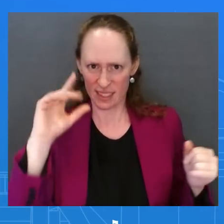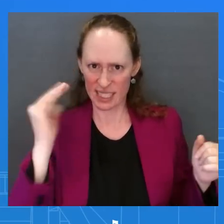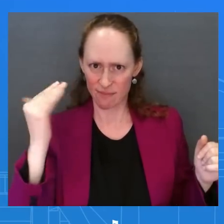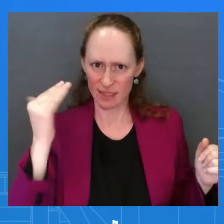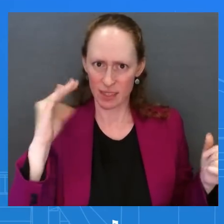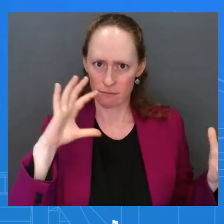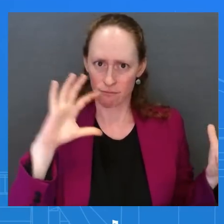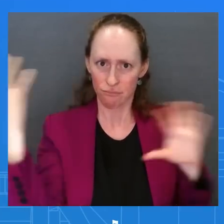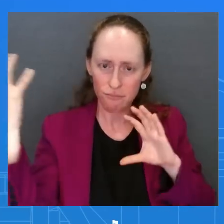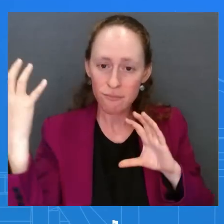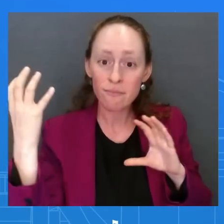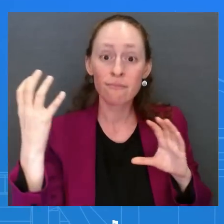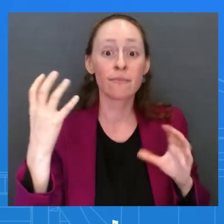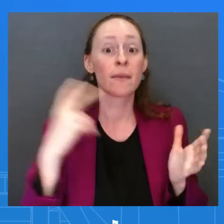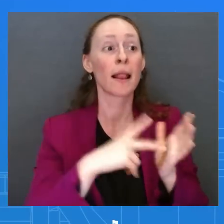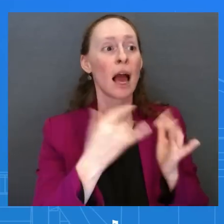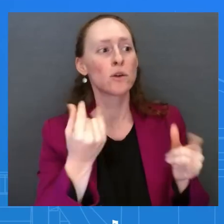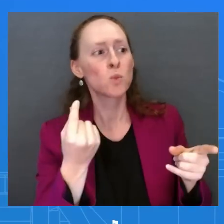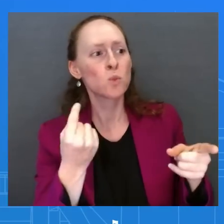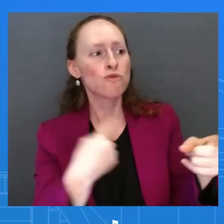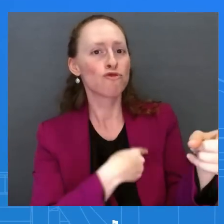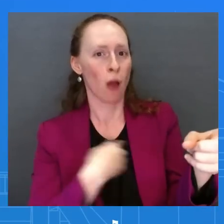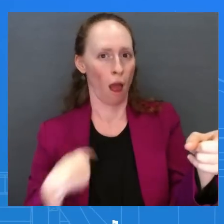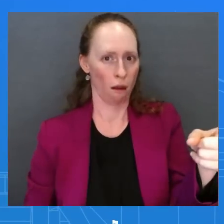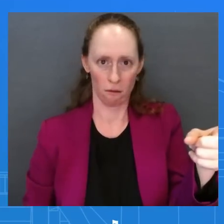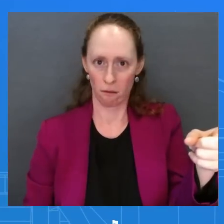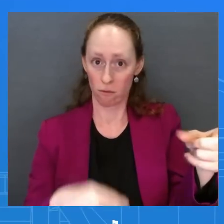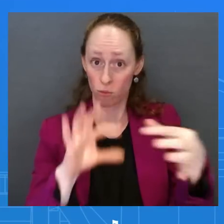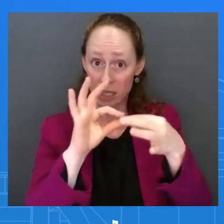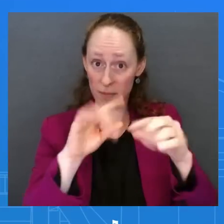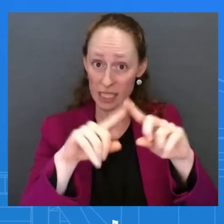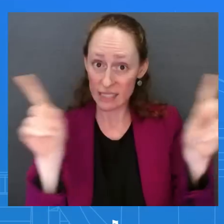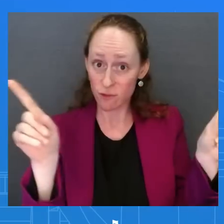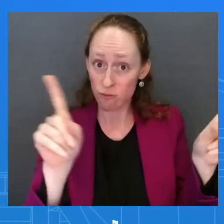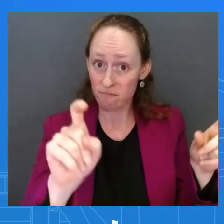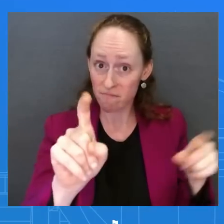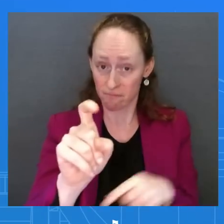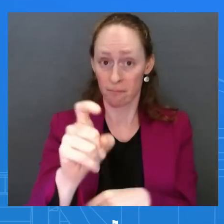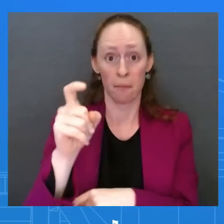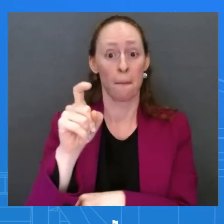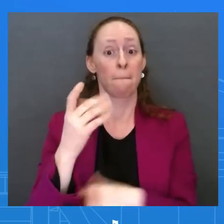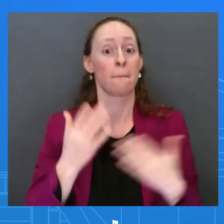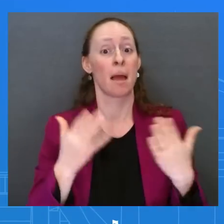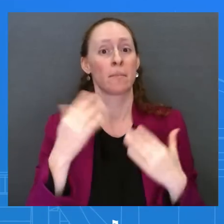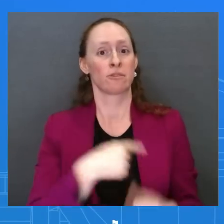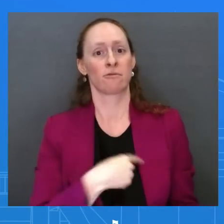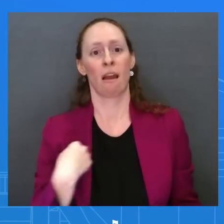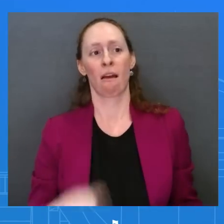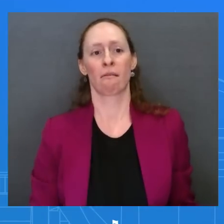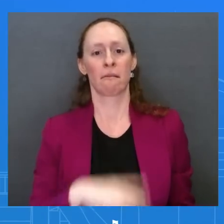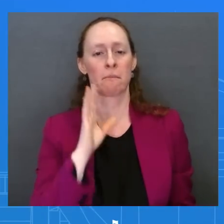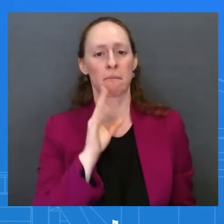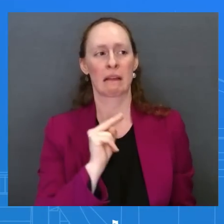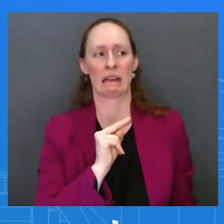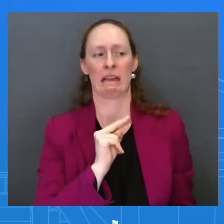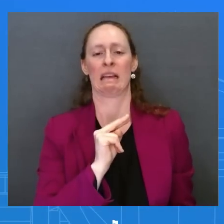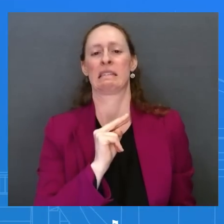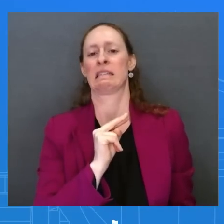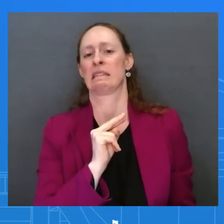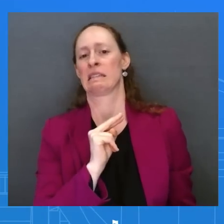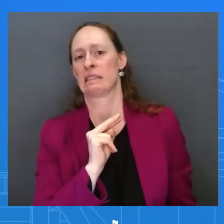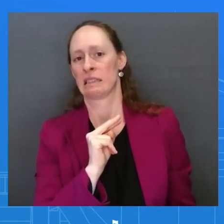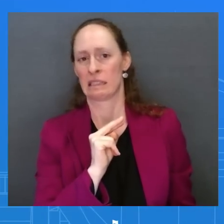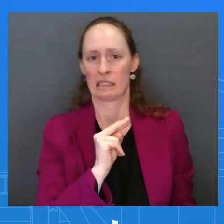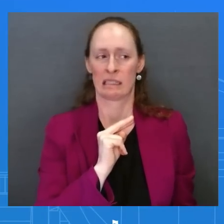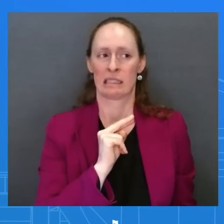support for the Kremlin will decline as a result of this? We'll let the PRC and President Xi speak for himself. We